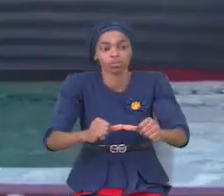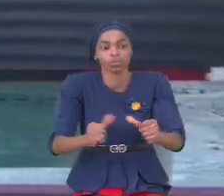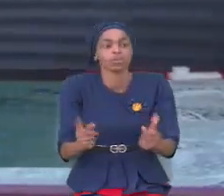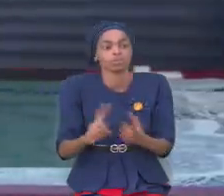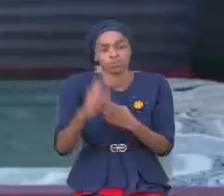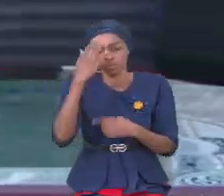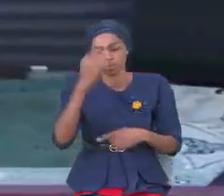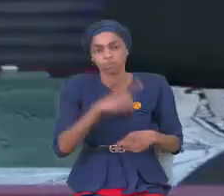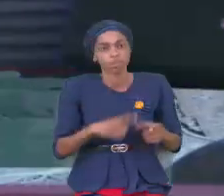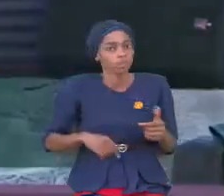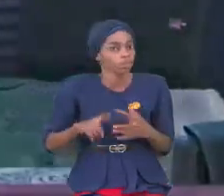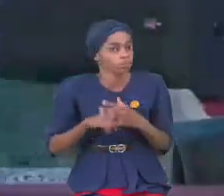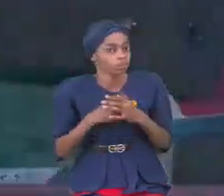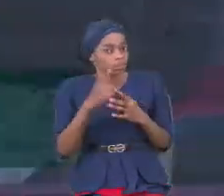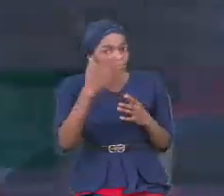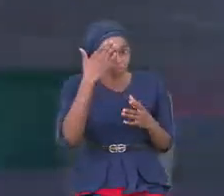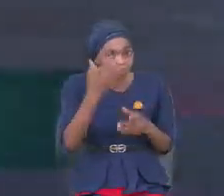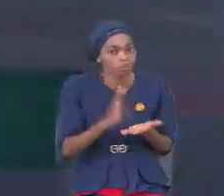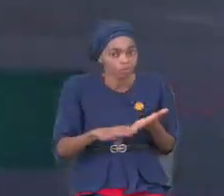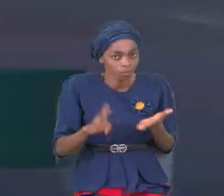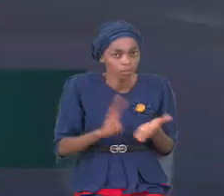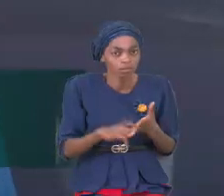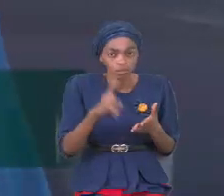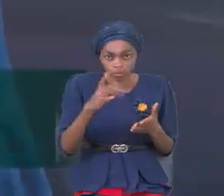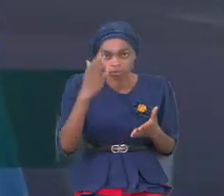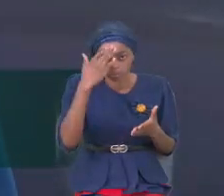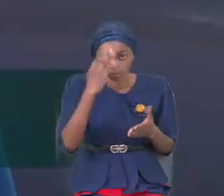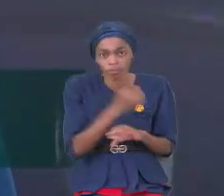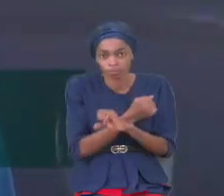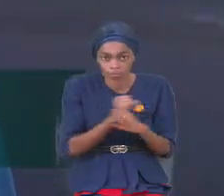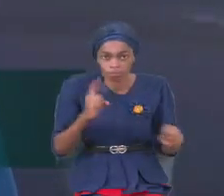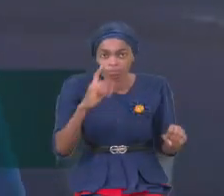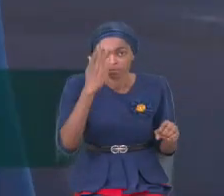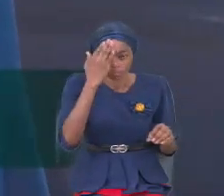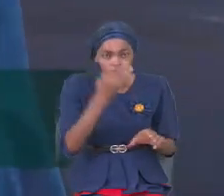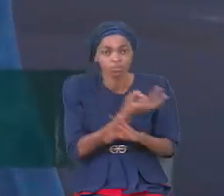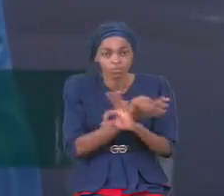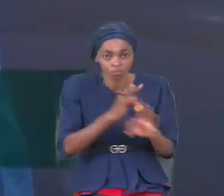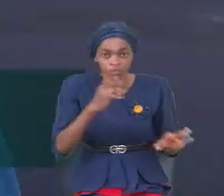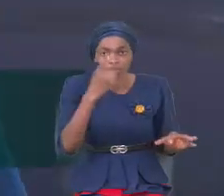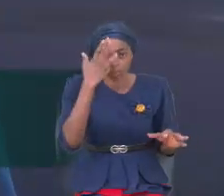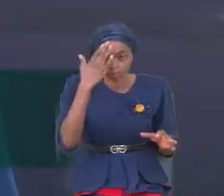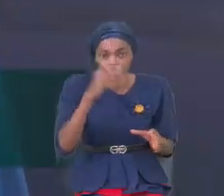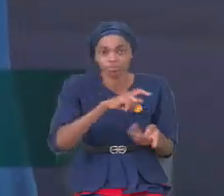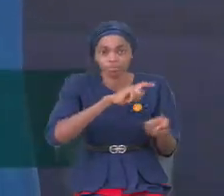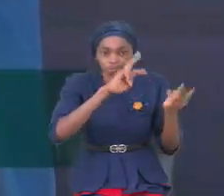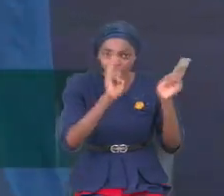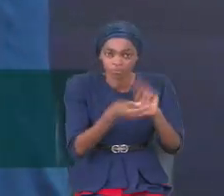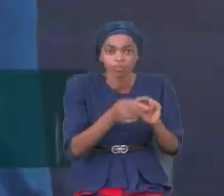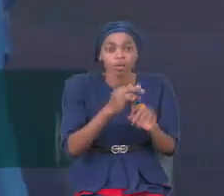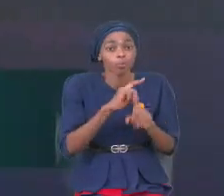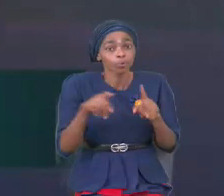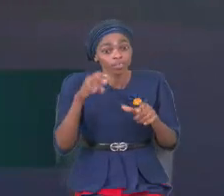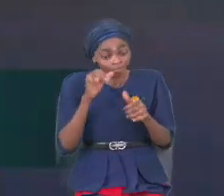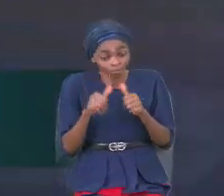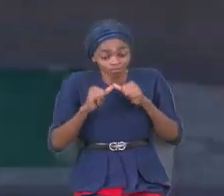salvation. You know reconciliation. And you know regeneration. But if we follow on to know, then we shall know his